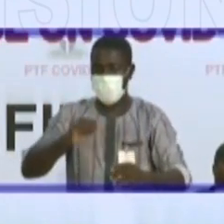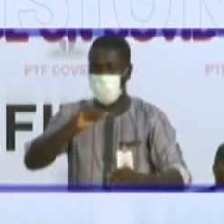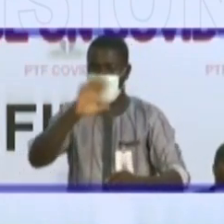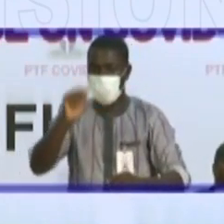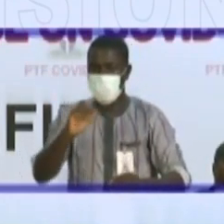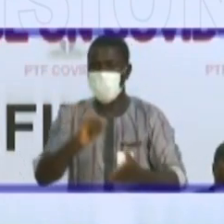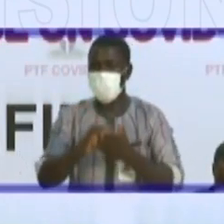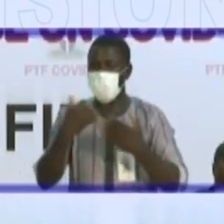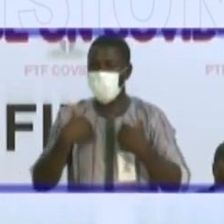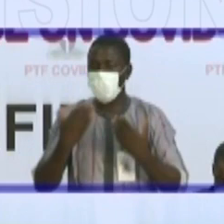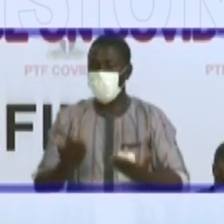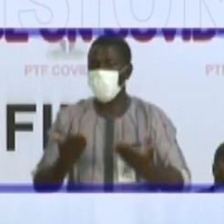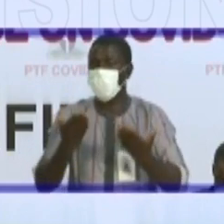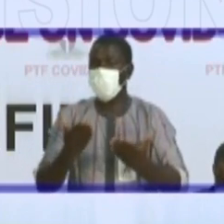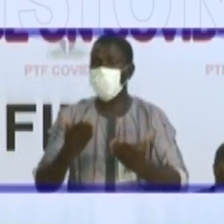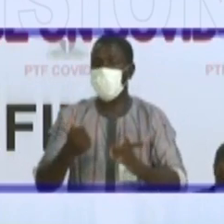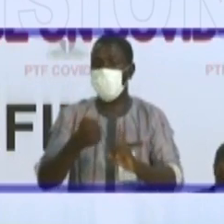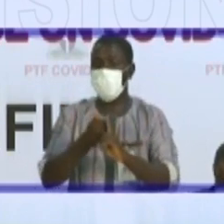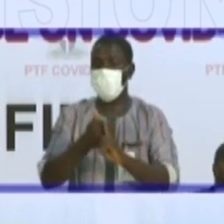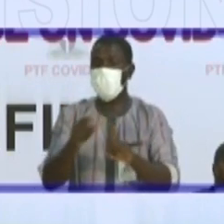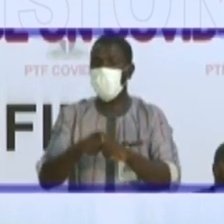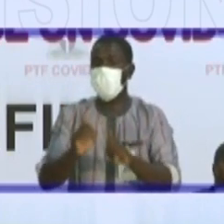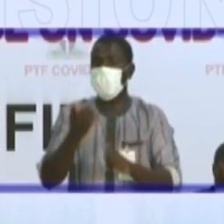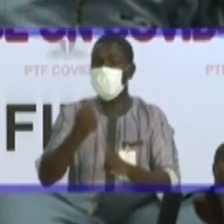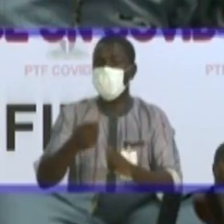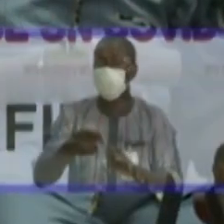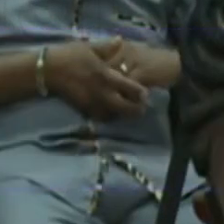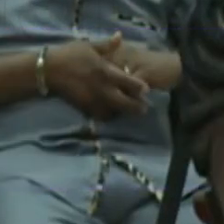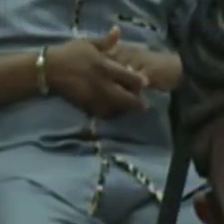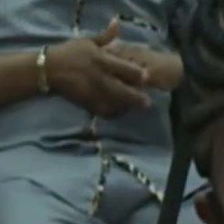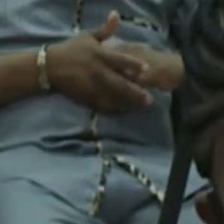presented themselves as the epicenter of this pandemic.